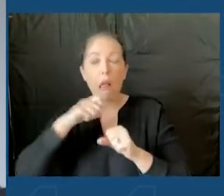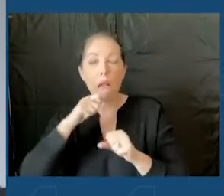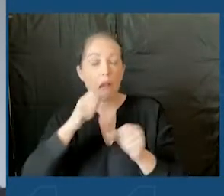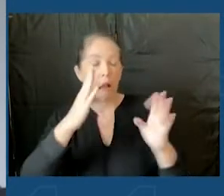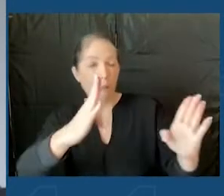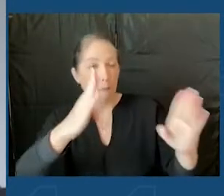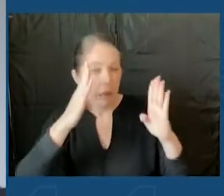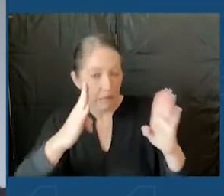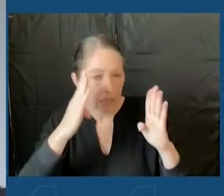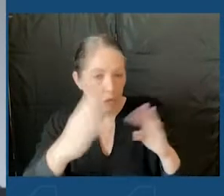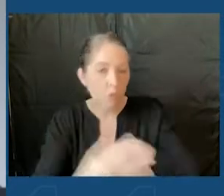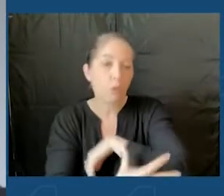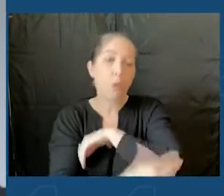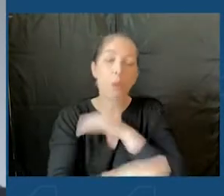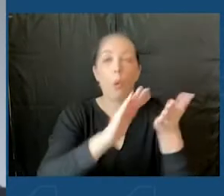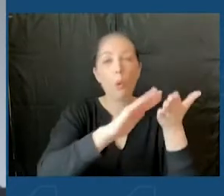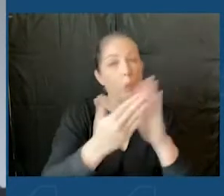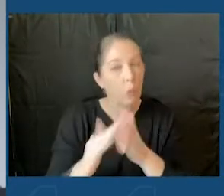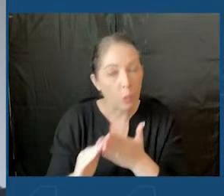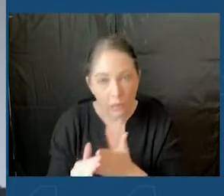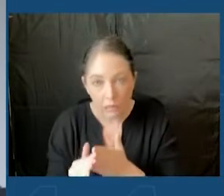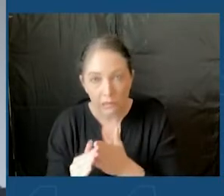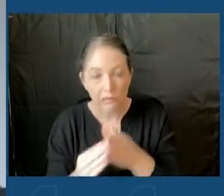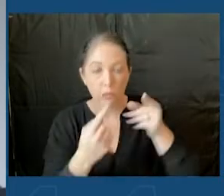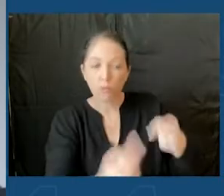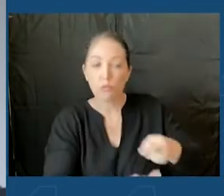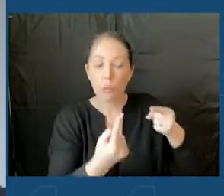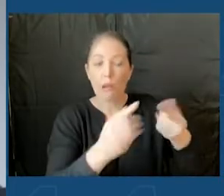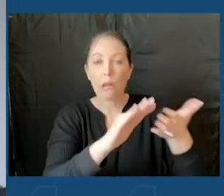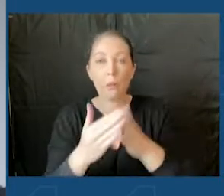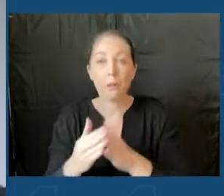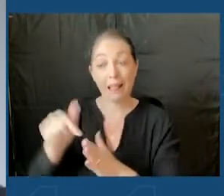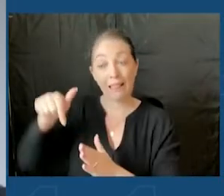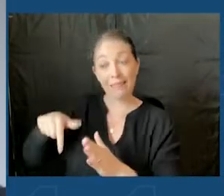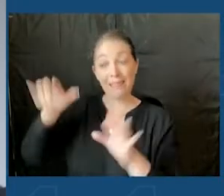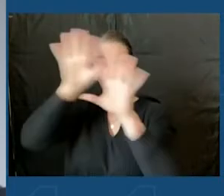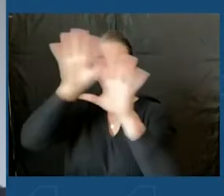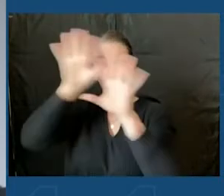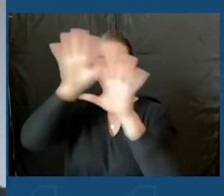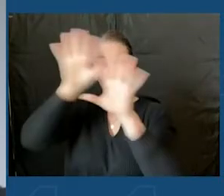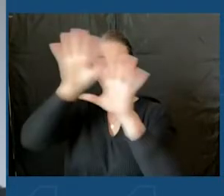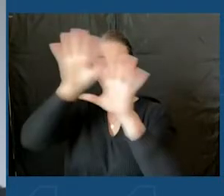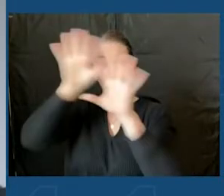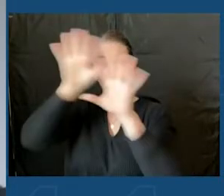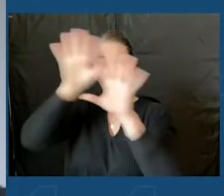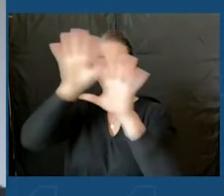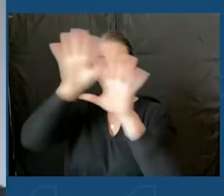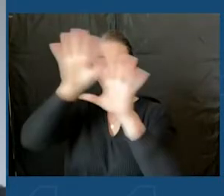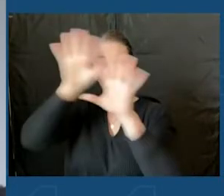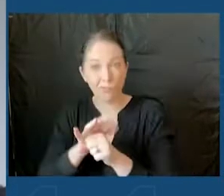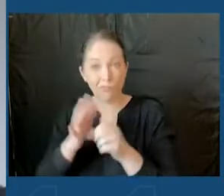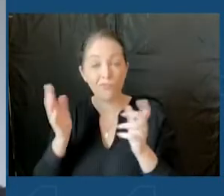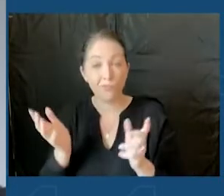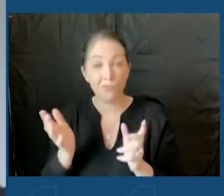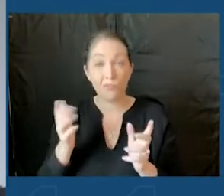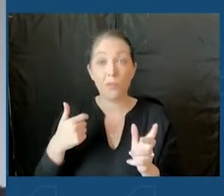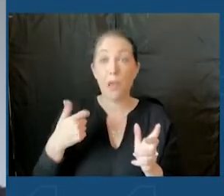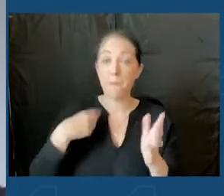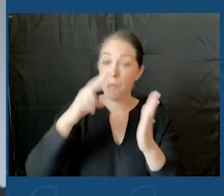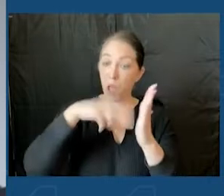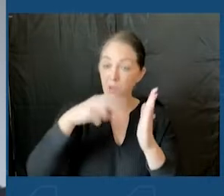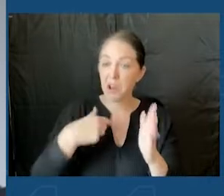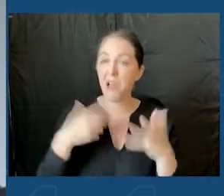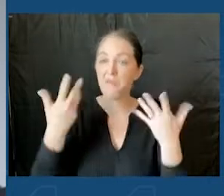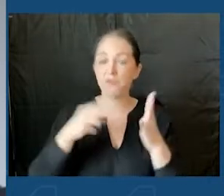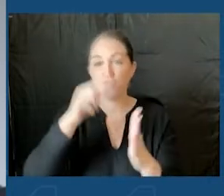poor communities and struggling communities. This president made a commitment and has done it. In my reading today, I read a little story, and I